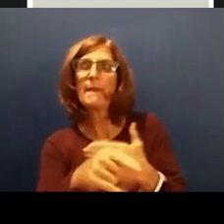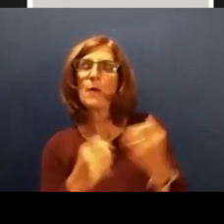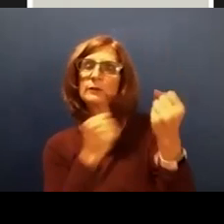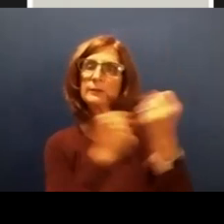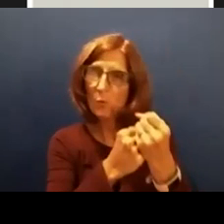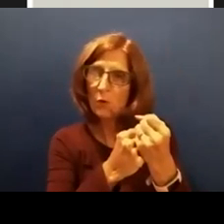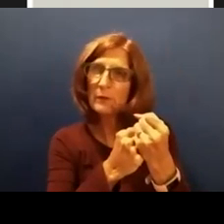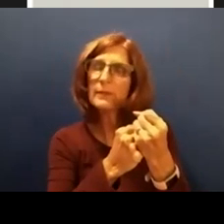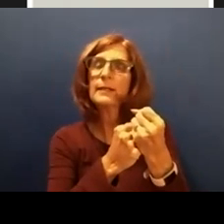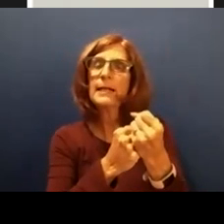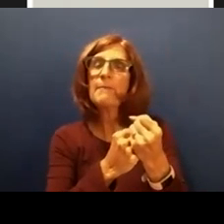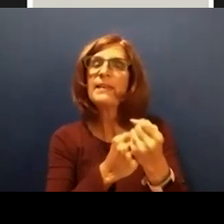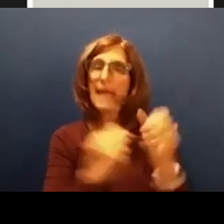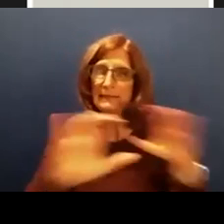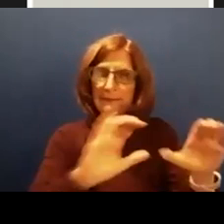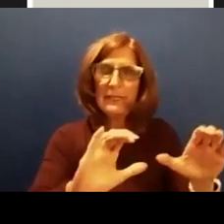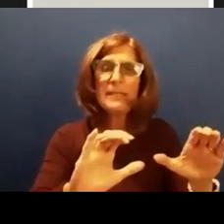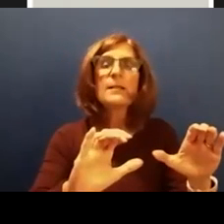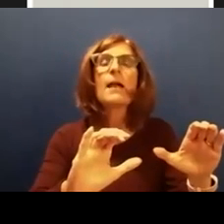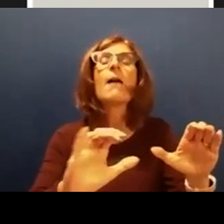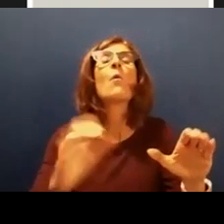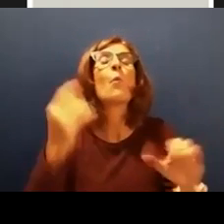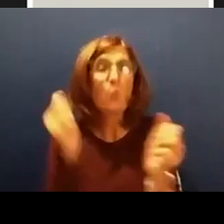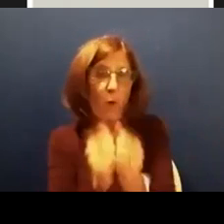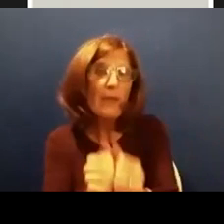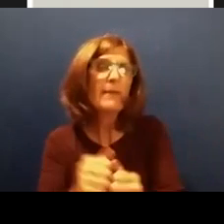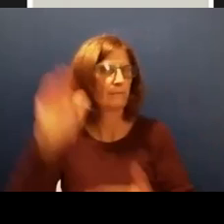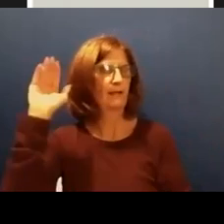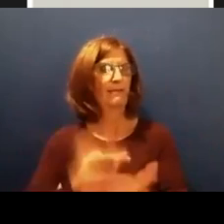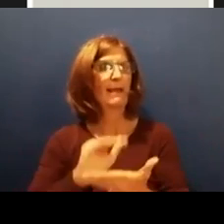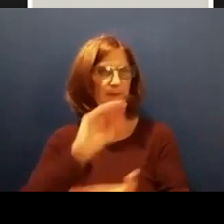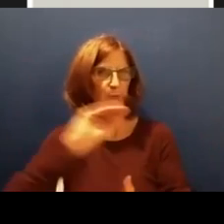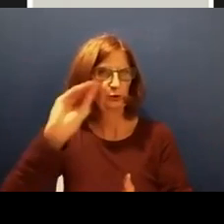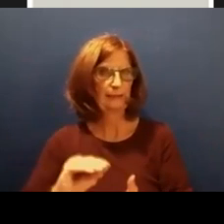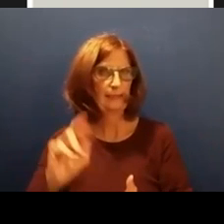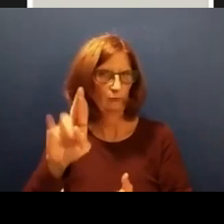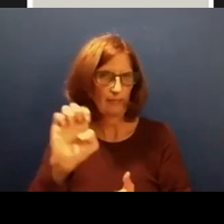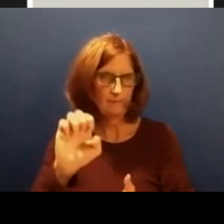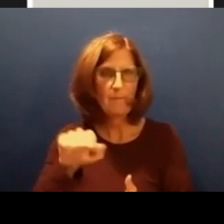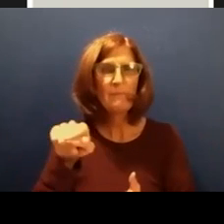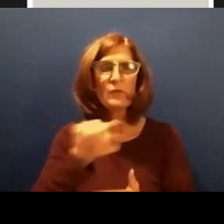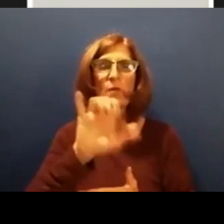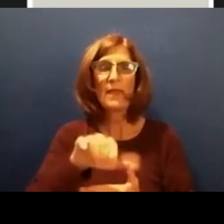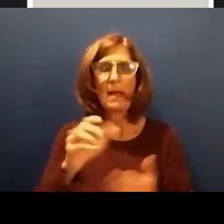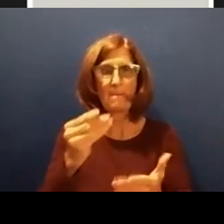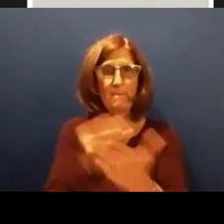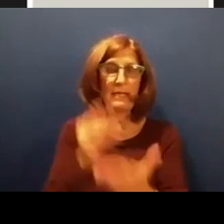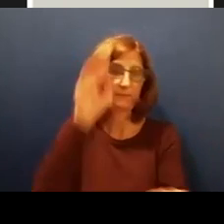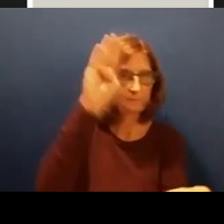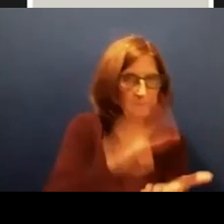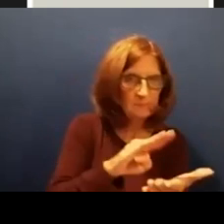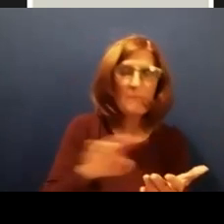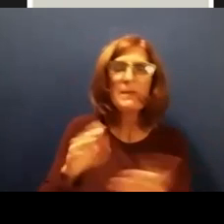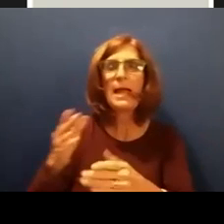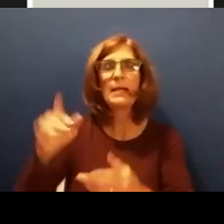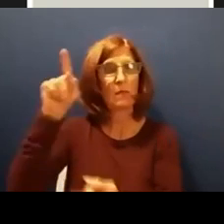lower interest rate. The project equity that can be raised through the 4% tax credits, along with lower interest rates produced